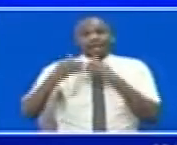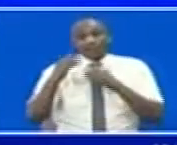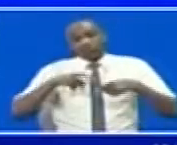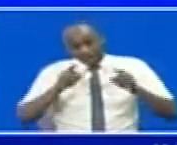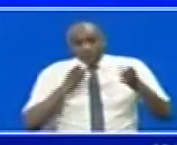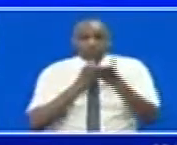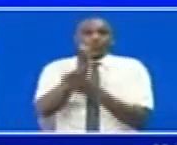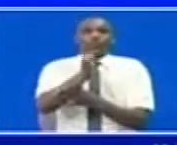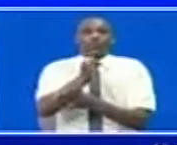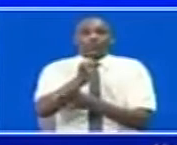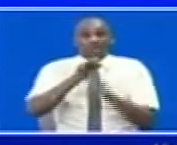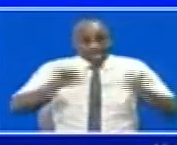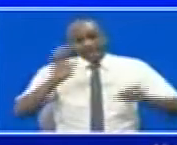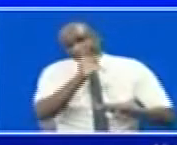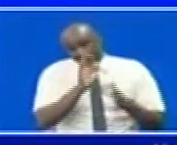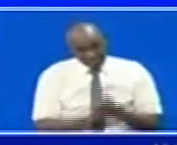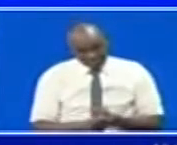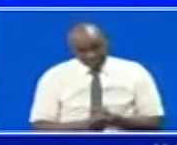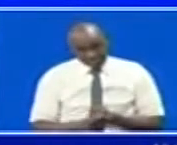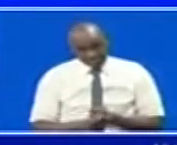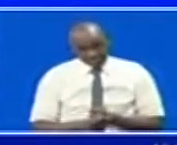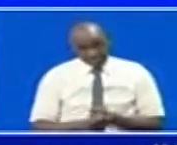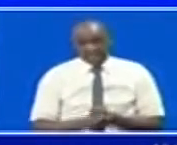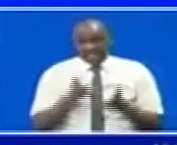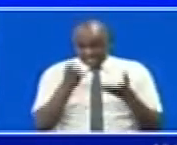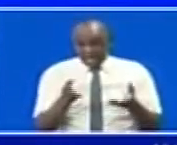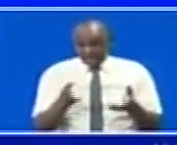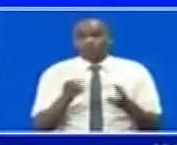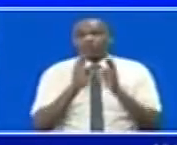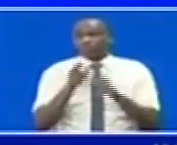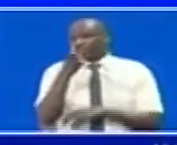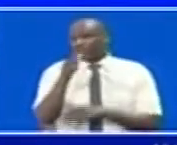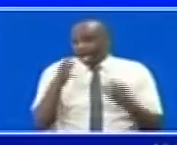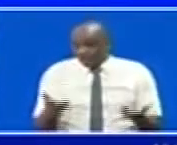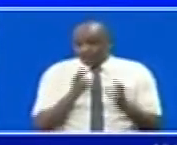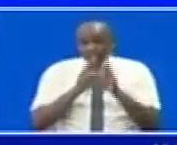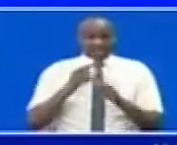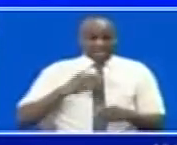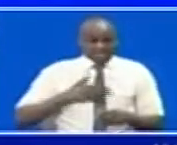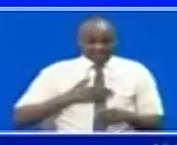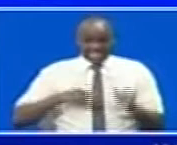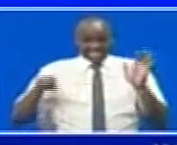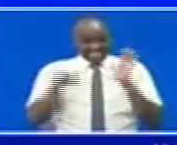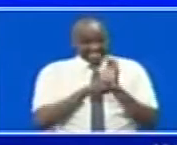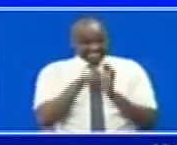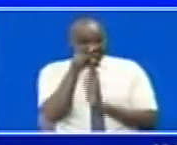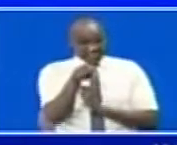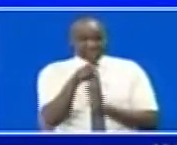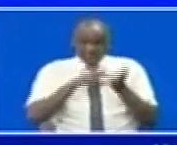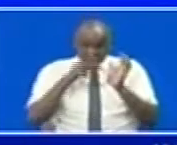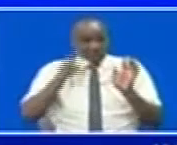allow them access out of their very own land. Mark Namaswa brings you the negative part of this otherwise good